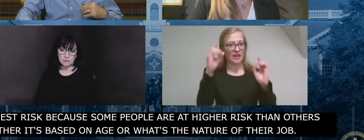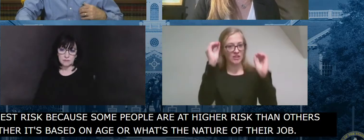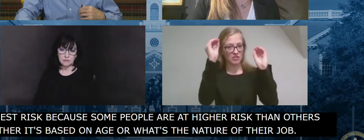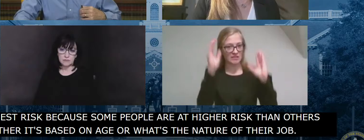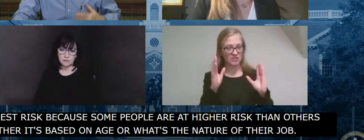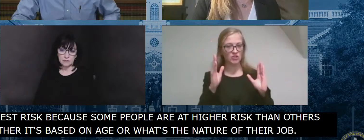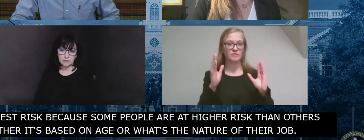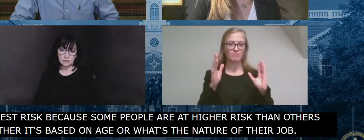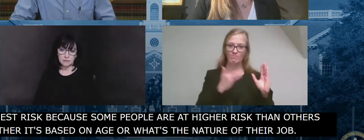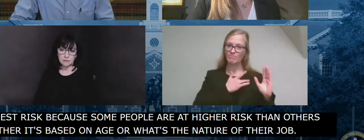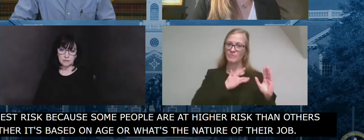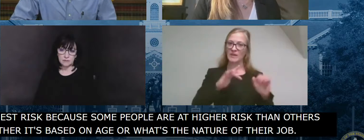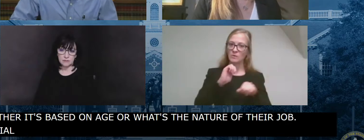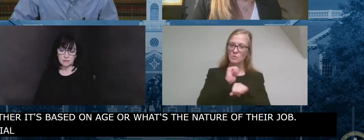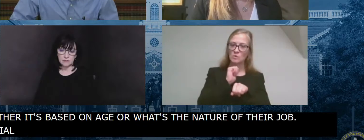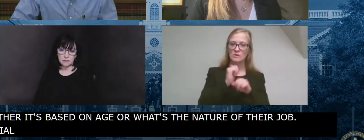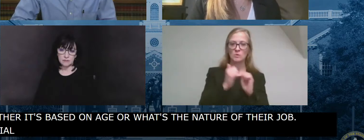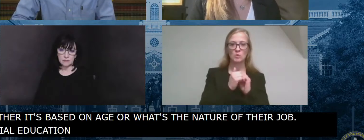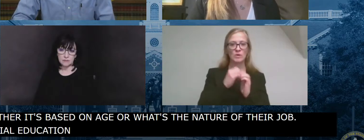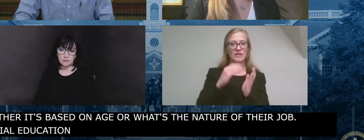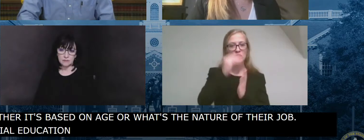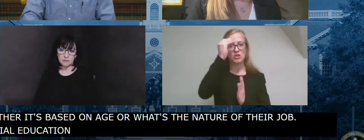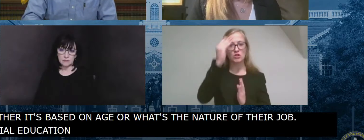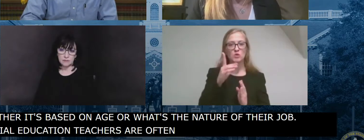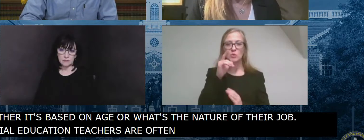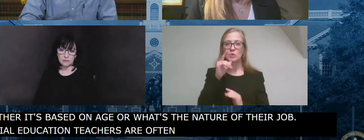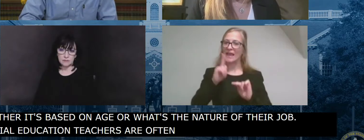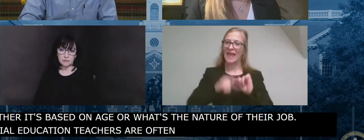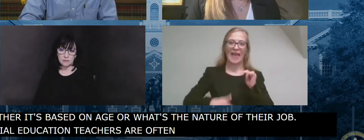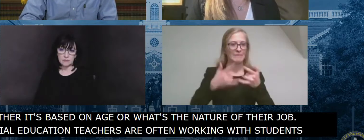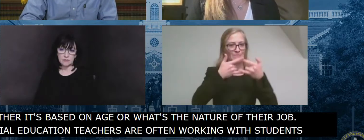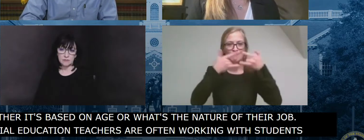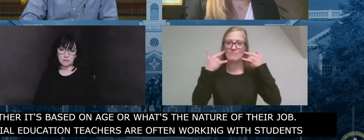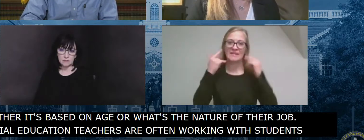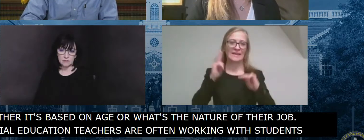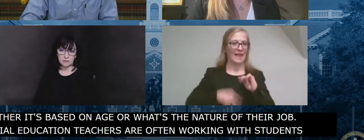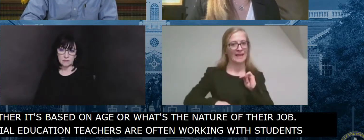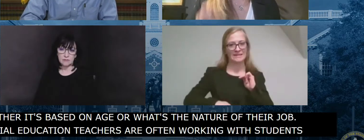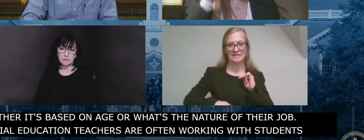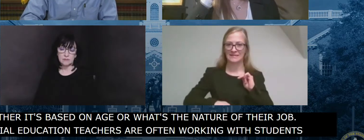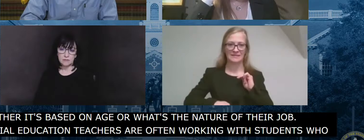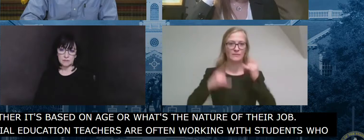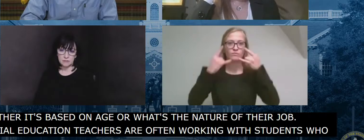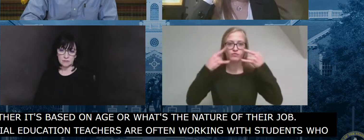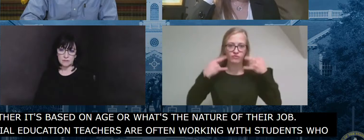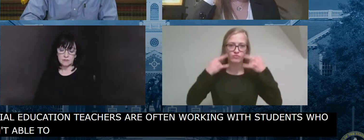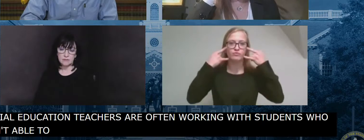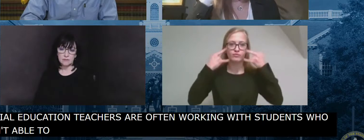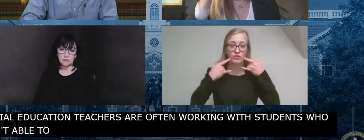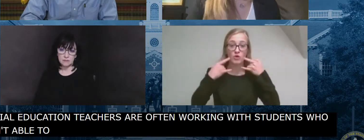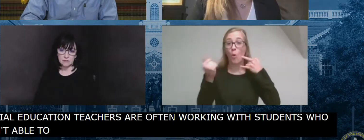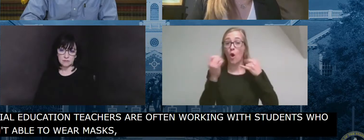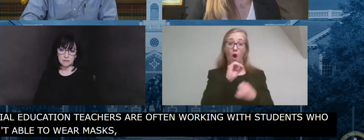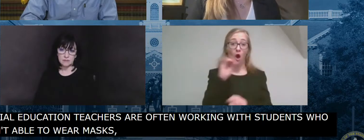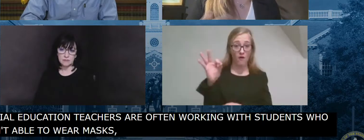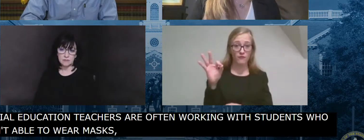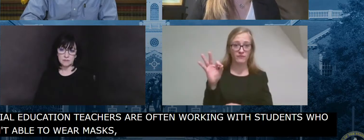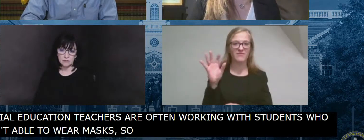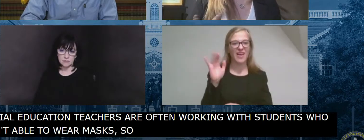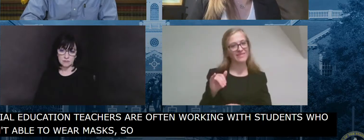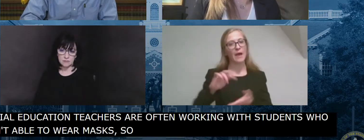with students who aren't able to wear masks or aren't able to keep masks on, so they might be at higher risk. So,